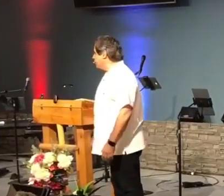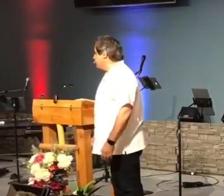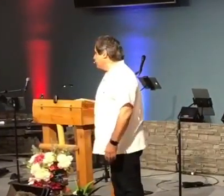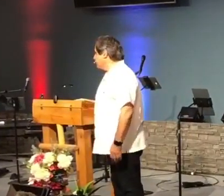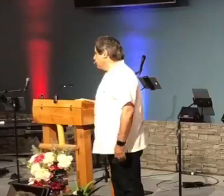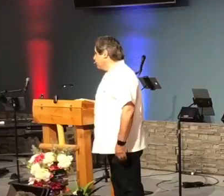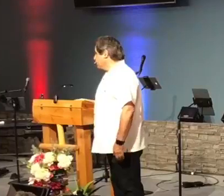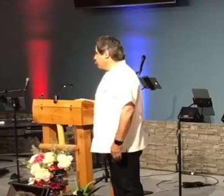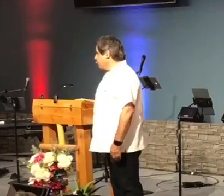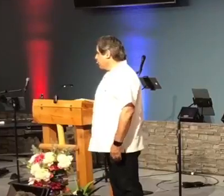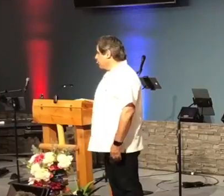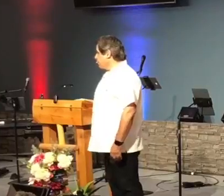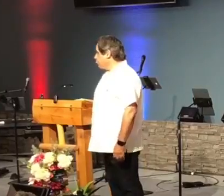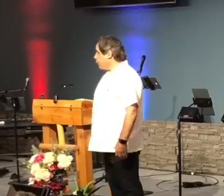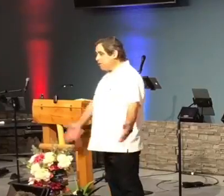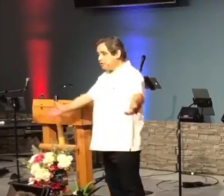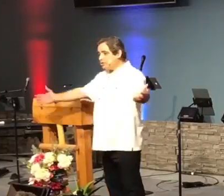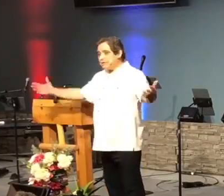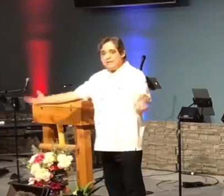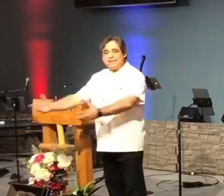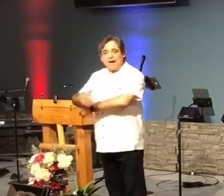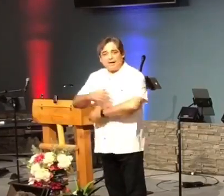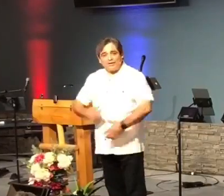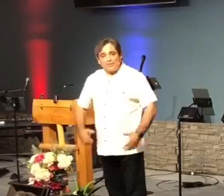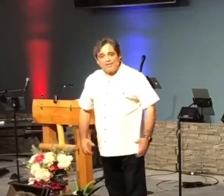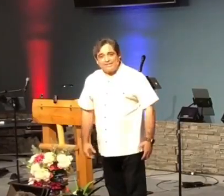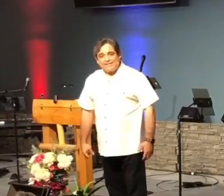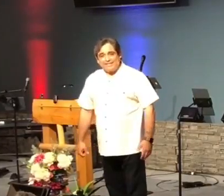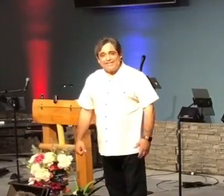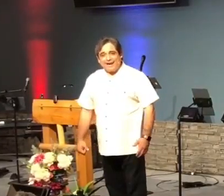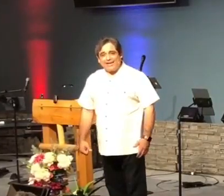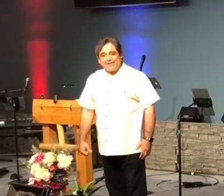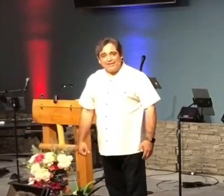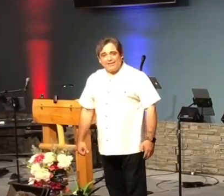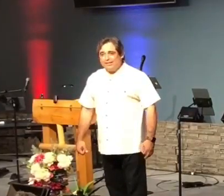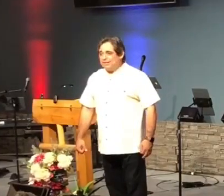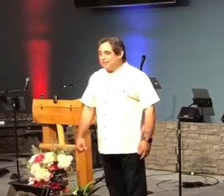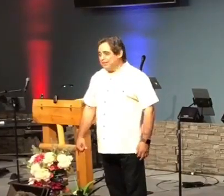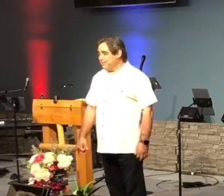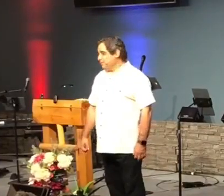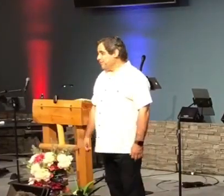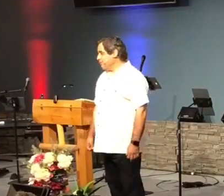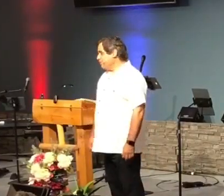bondage. Man, aren't you sick and tired of being sick and tired?